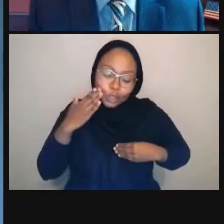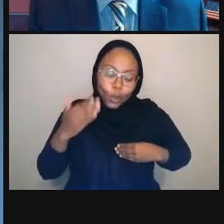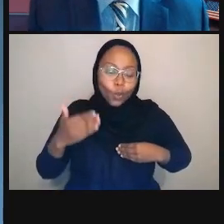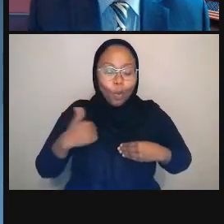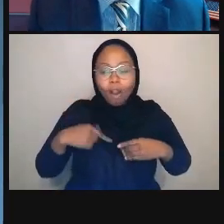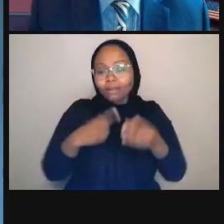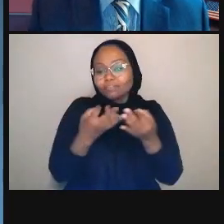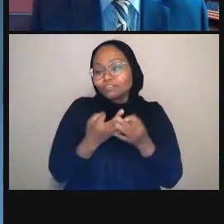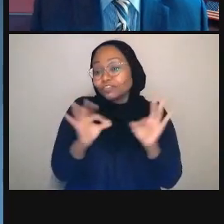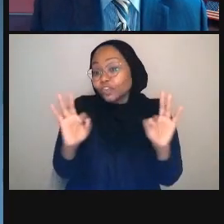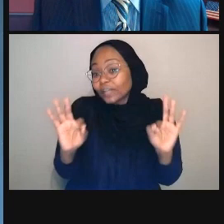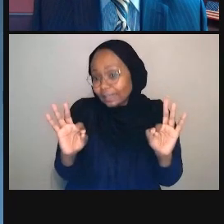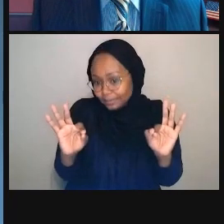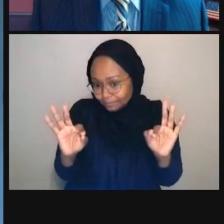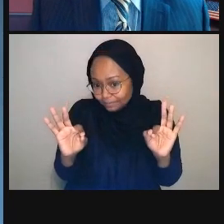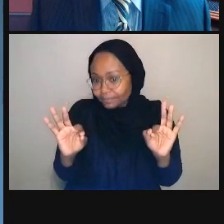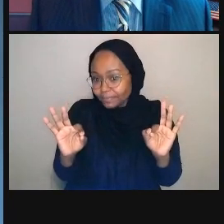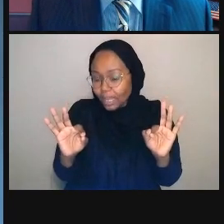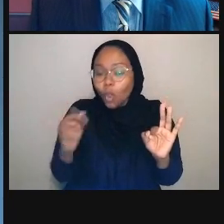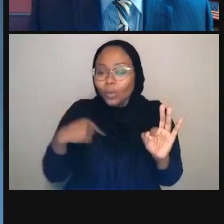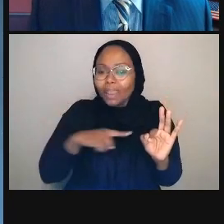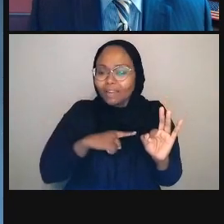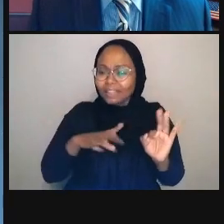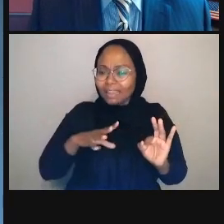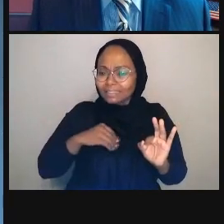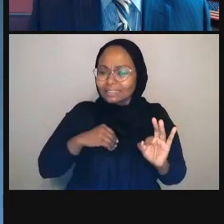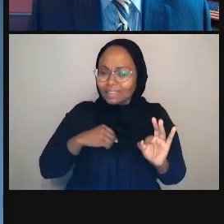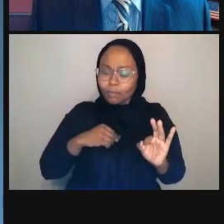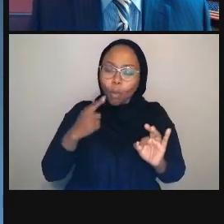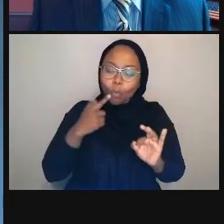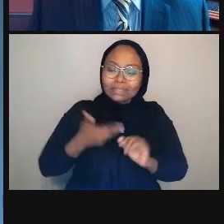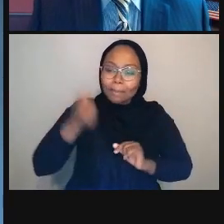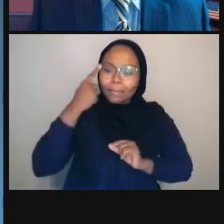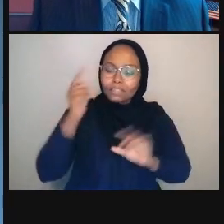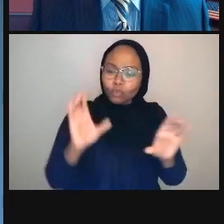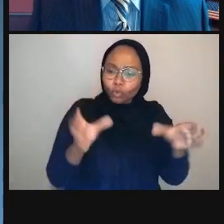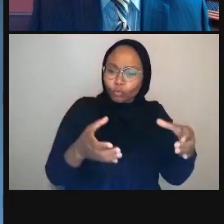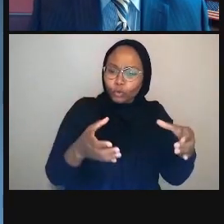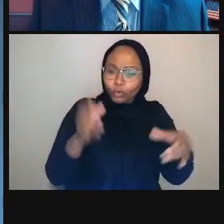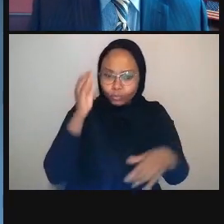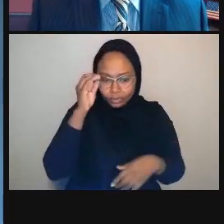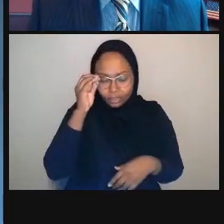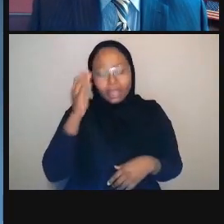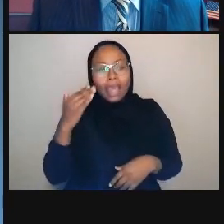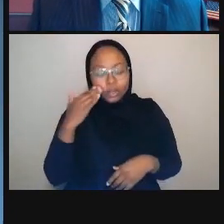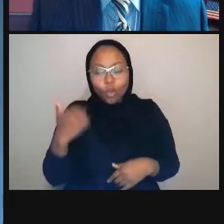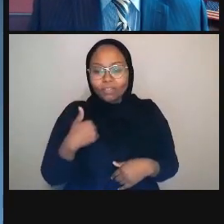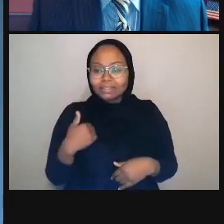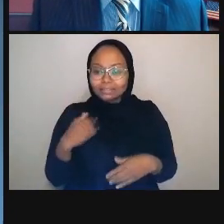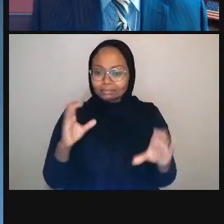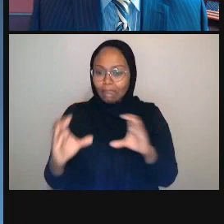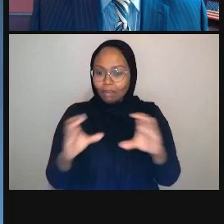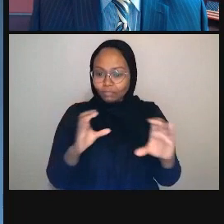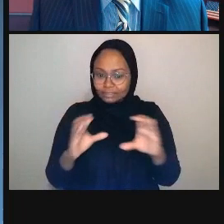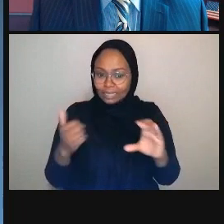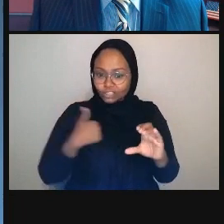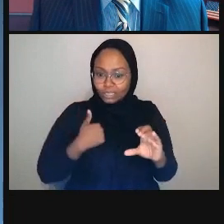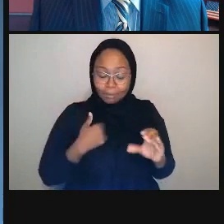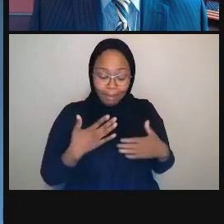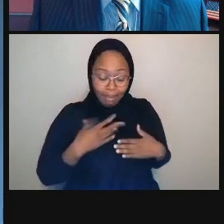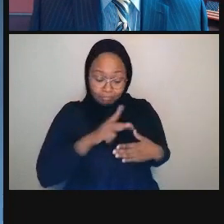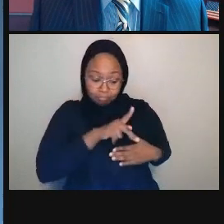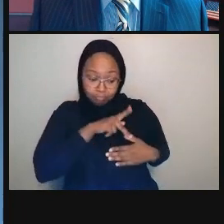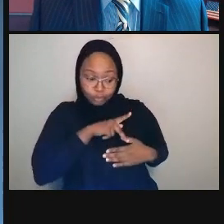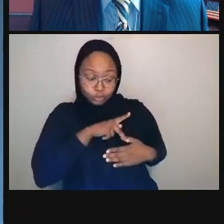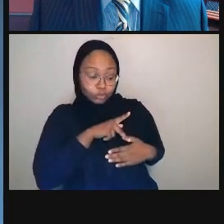It is definitely one of those things that we struggle with, even within the conversation and discourse among many of my own personal community and my family,